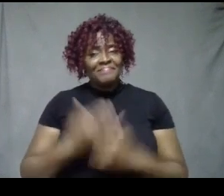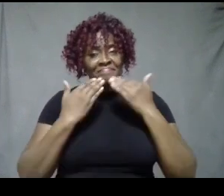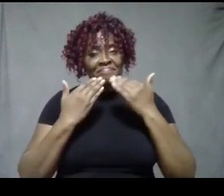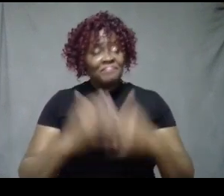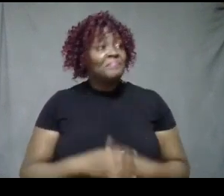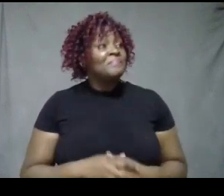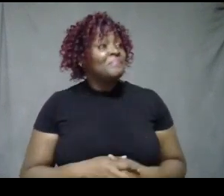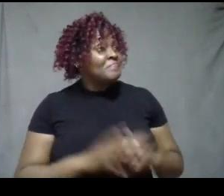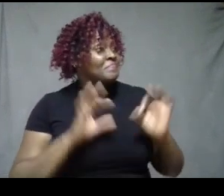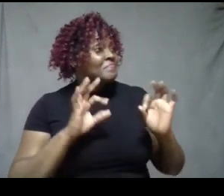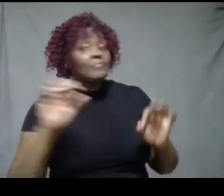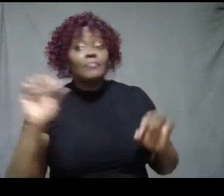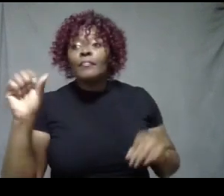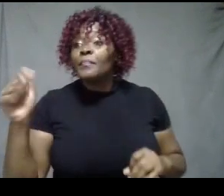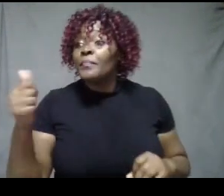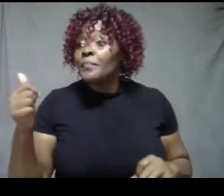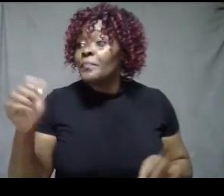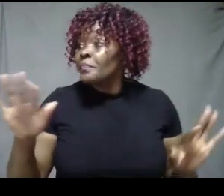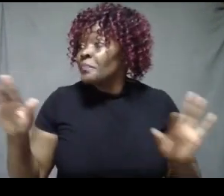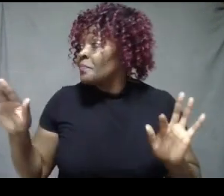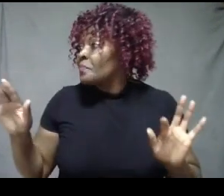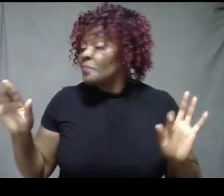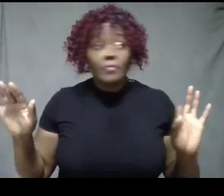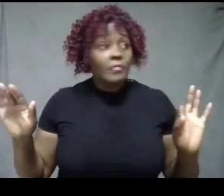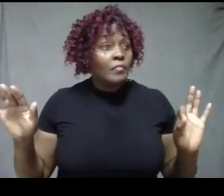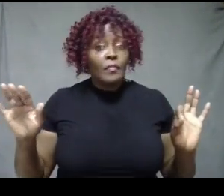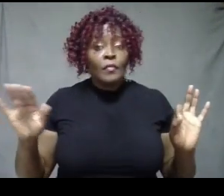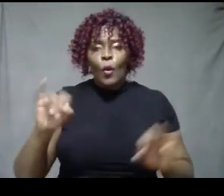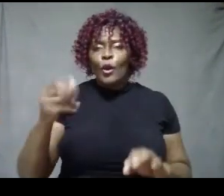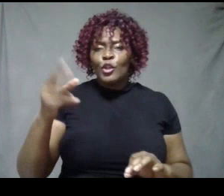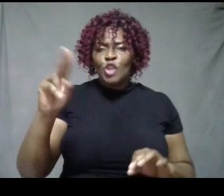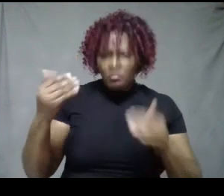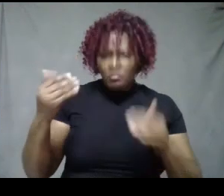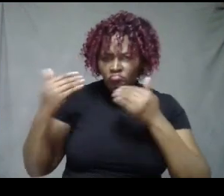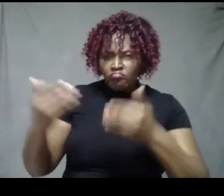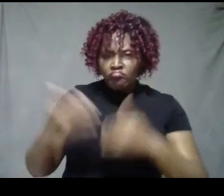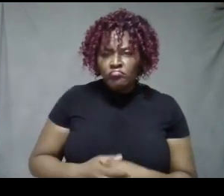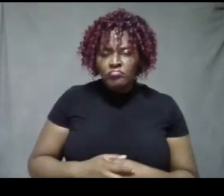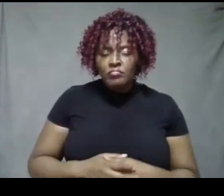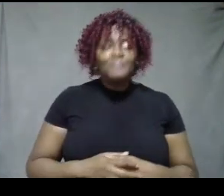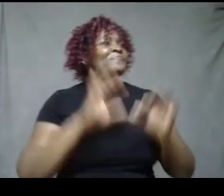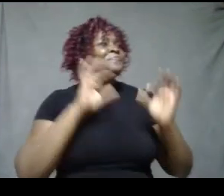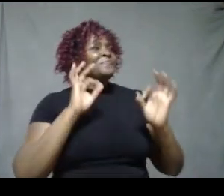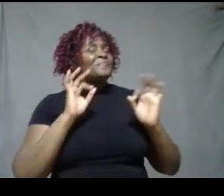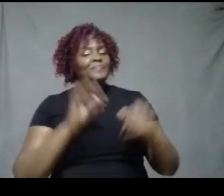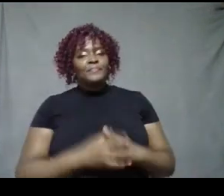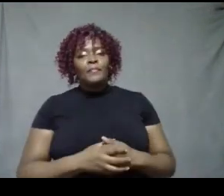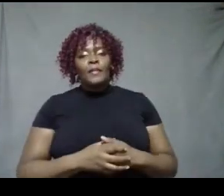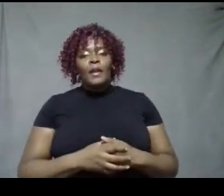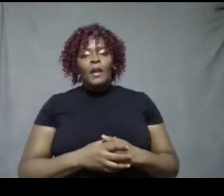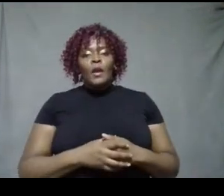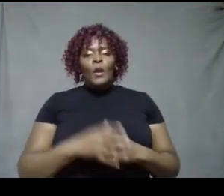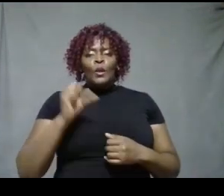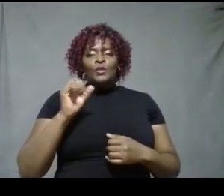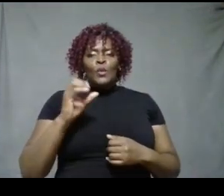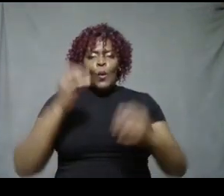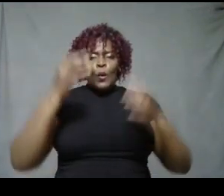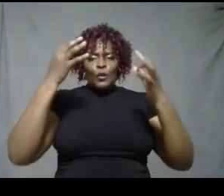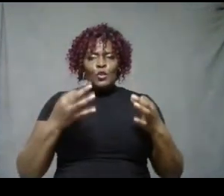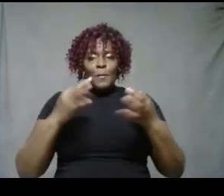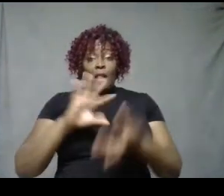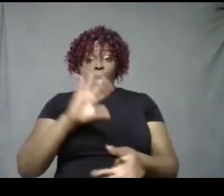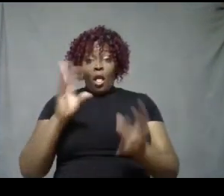Great. Anything else for my colleagues? Otherwise, John, let's just proceed. Perfect. So determining a total funding